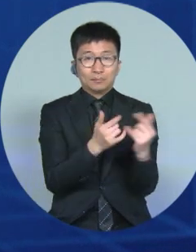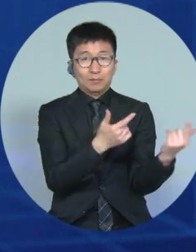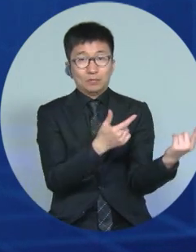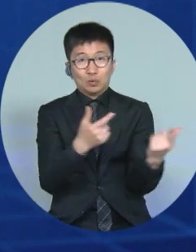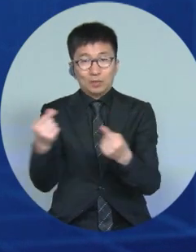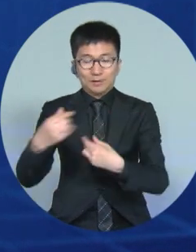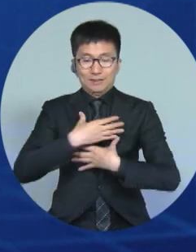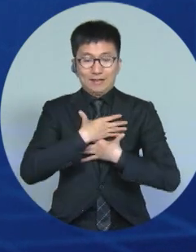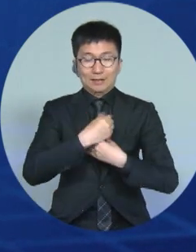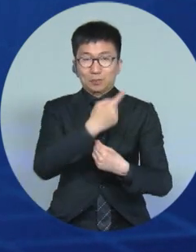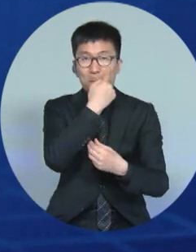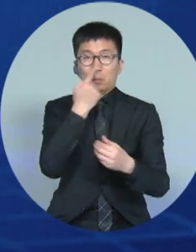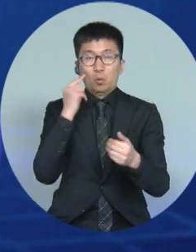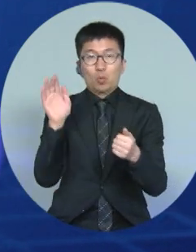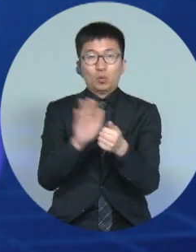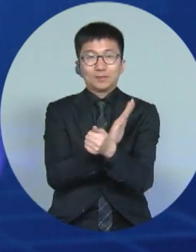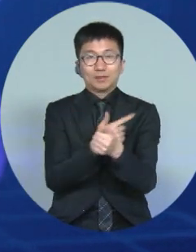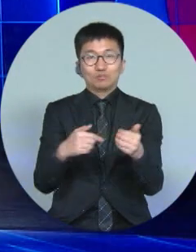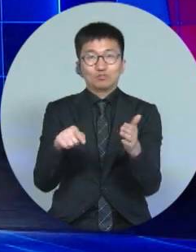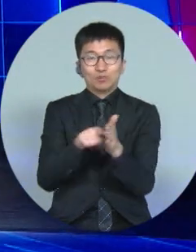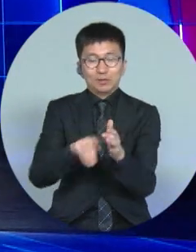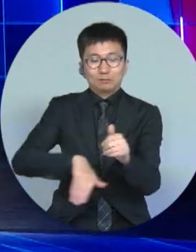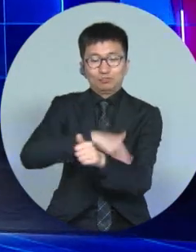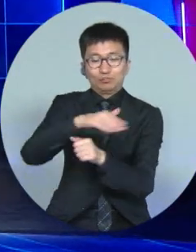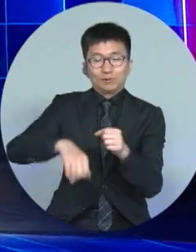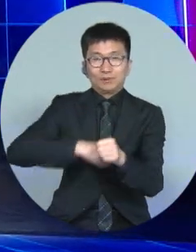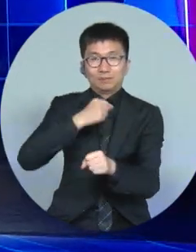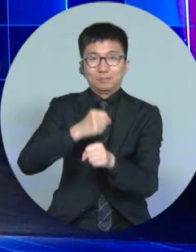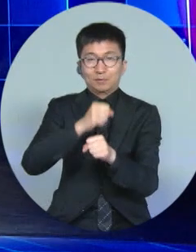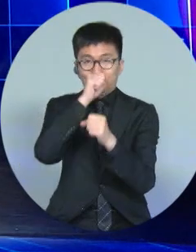a common property right, if you like.